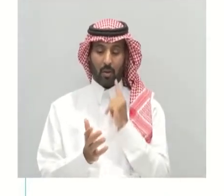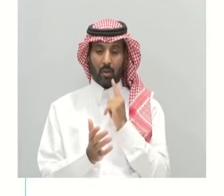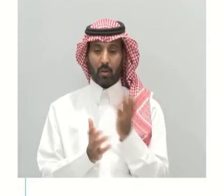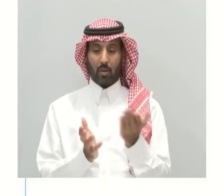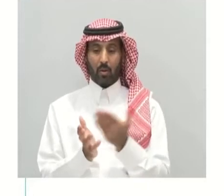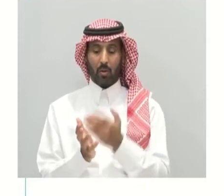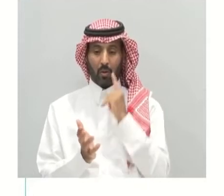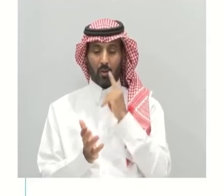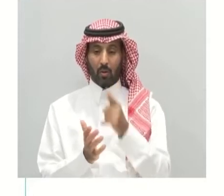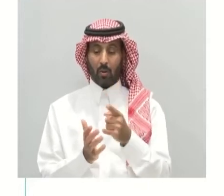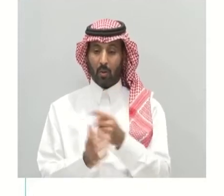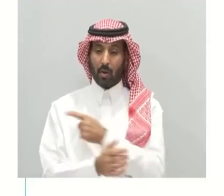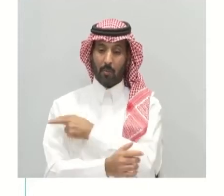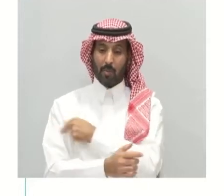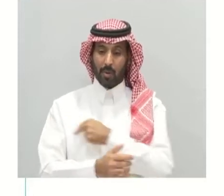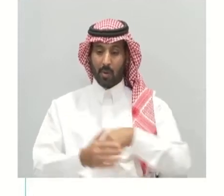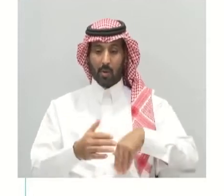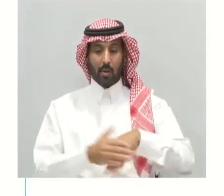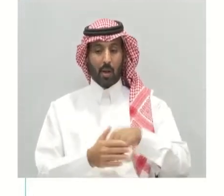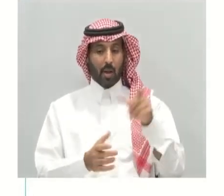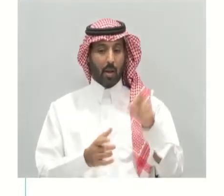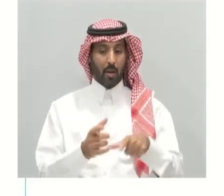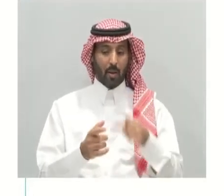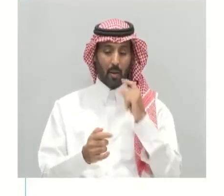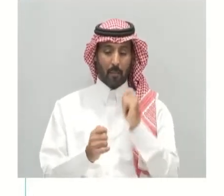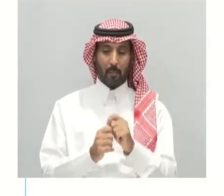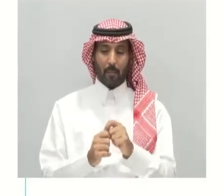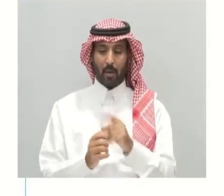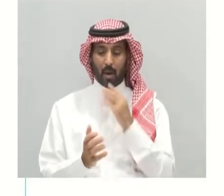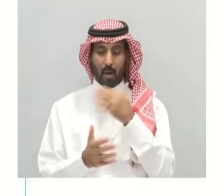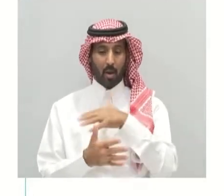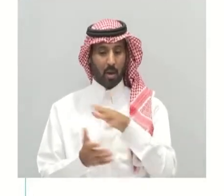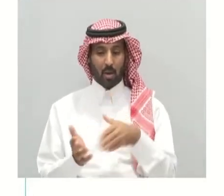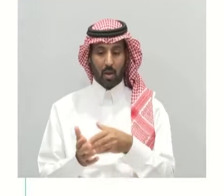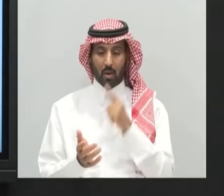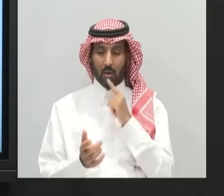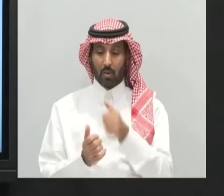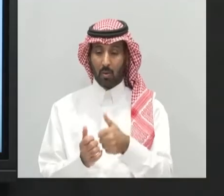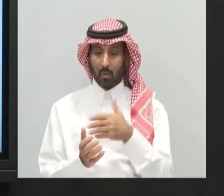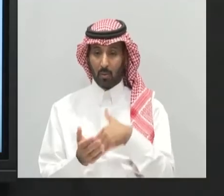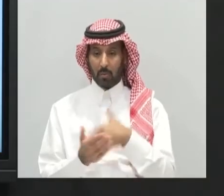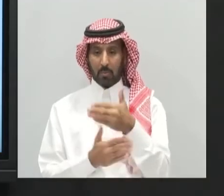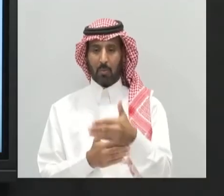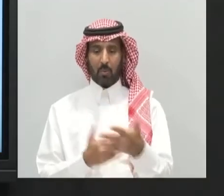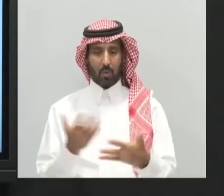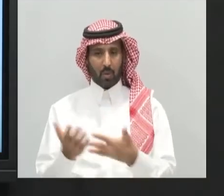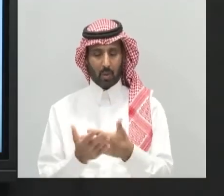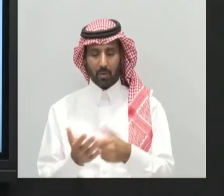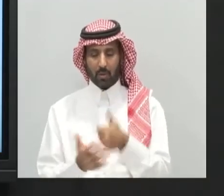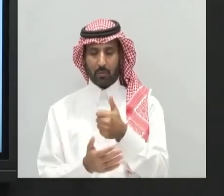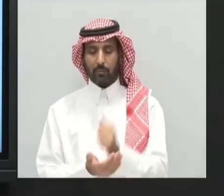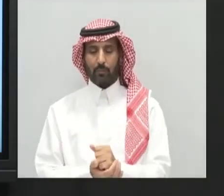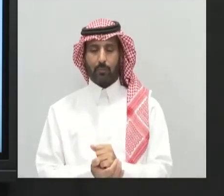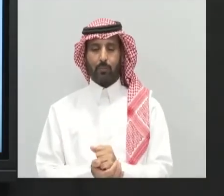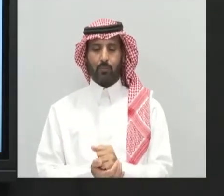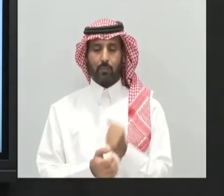race, or being a team captain or making objects. All of these are examples of the good